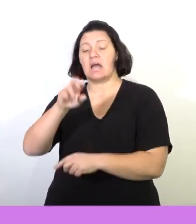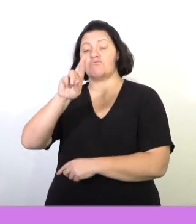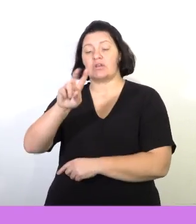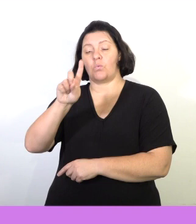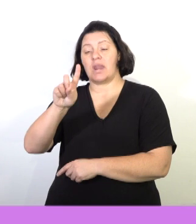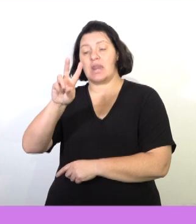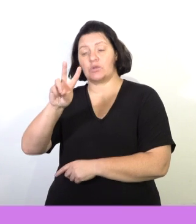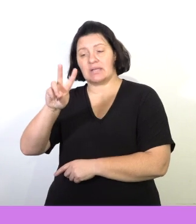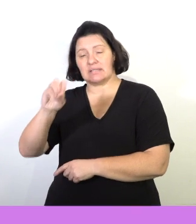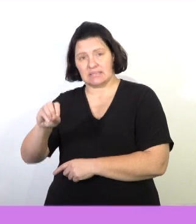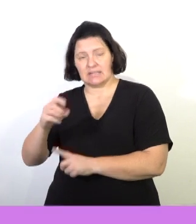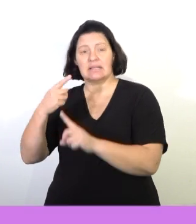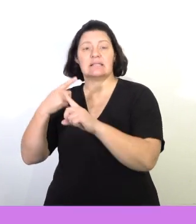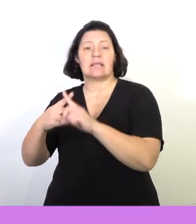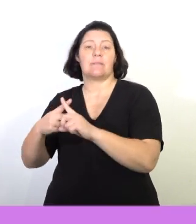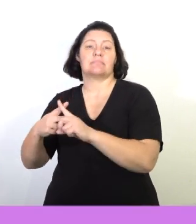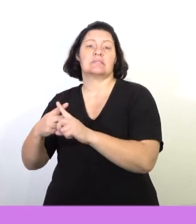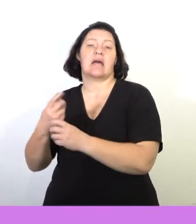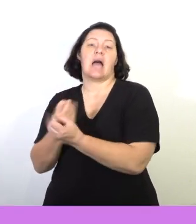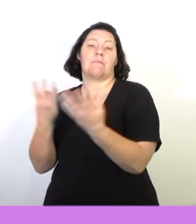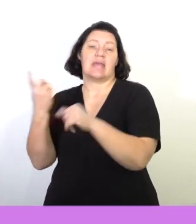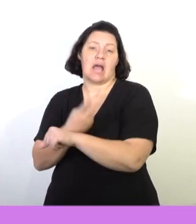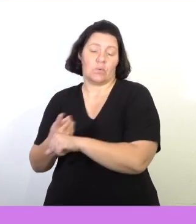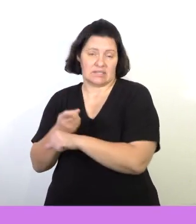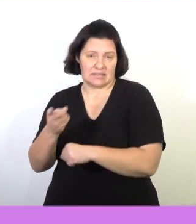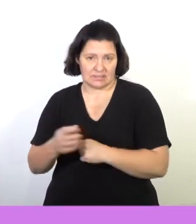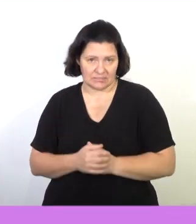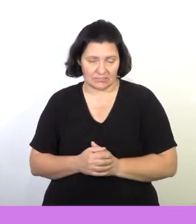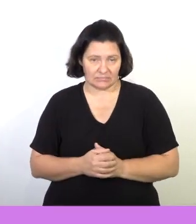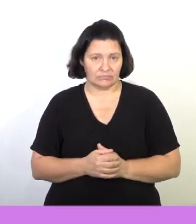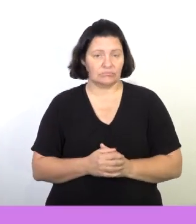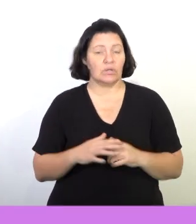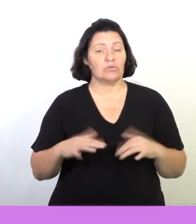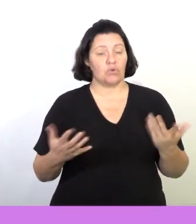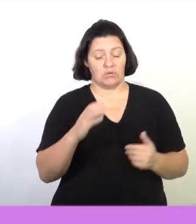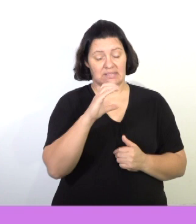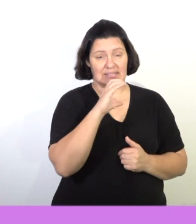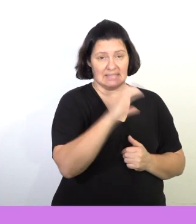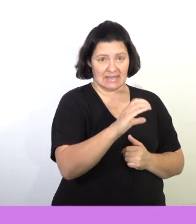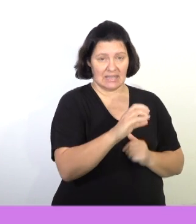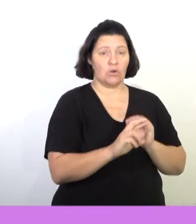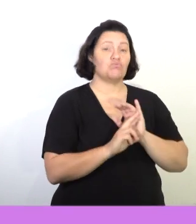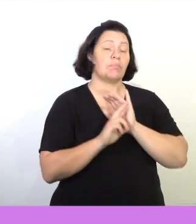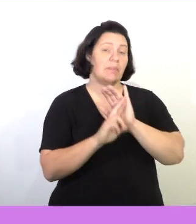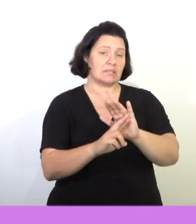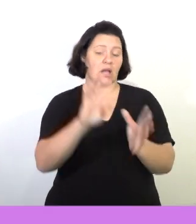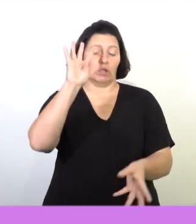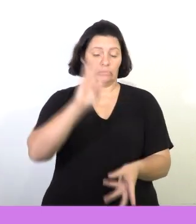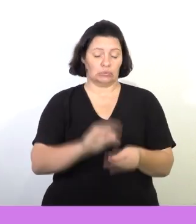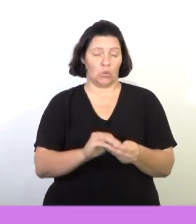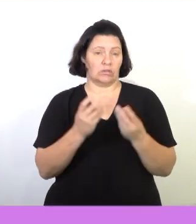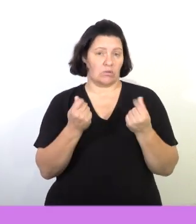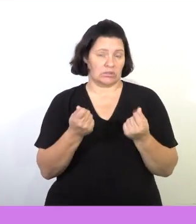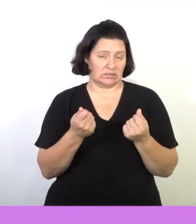plus 120 rands multiplied by the number of hours. So C represents